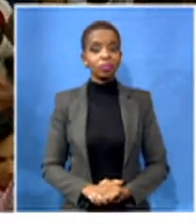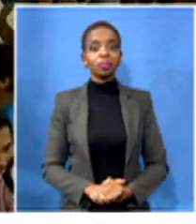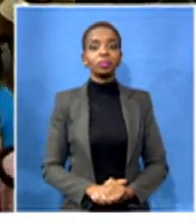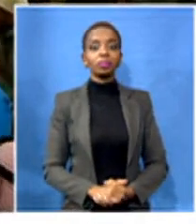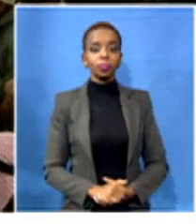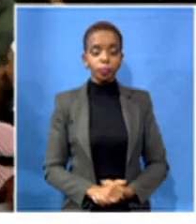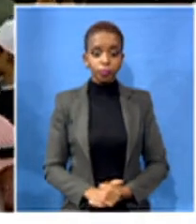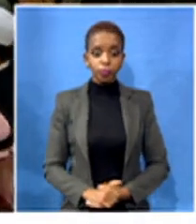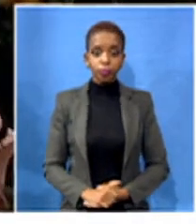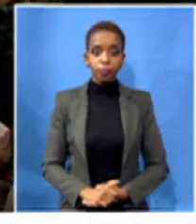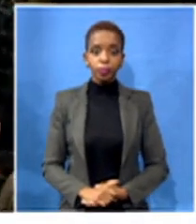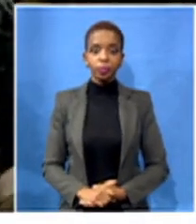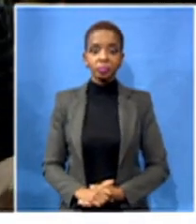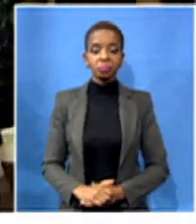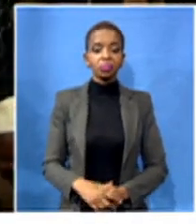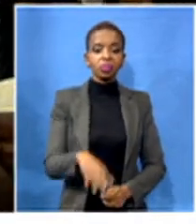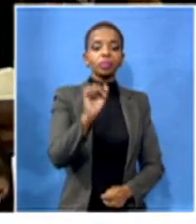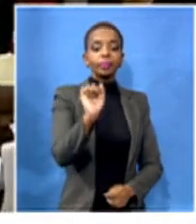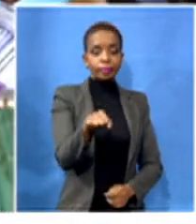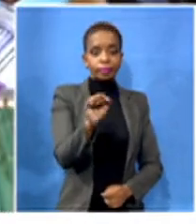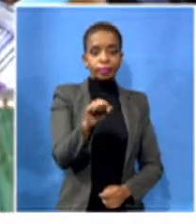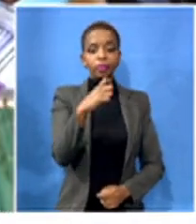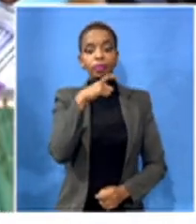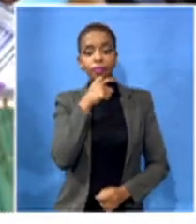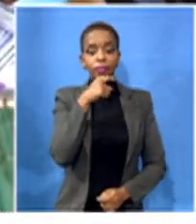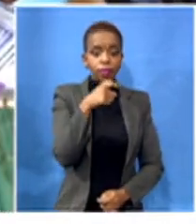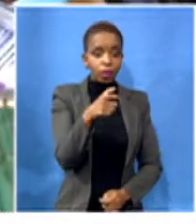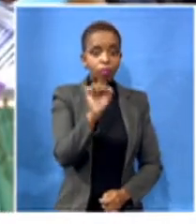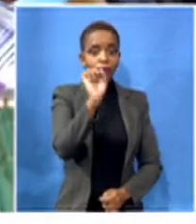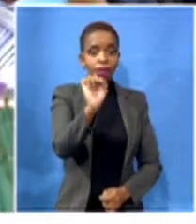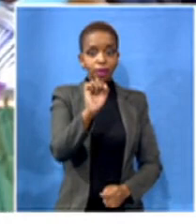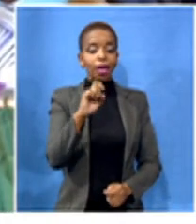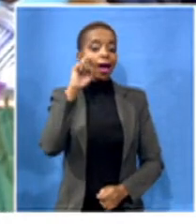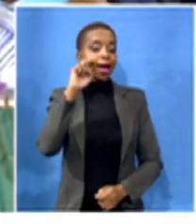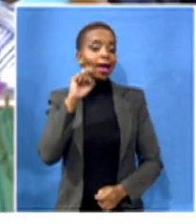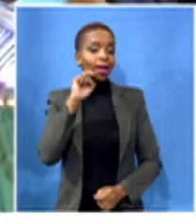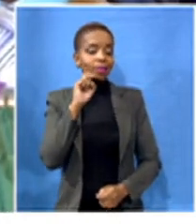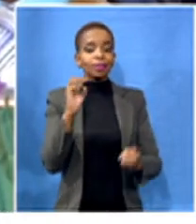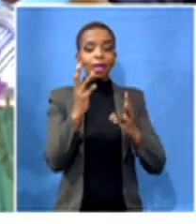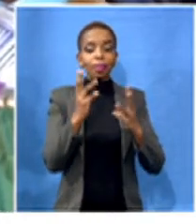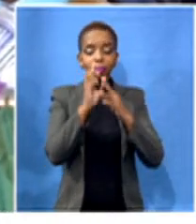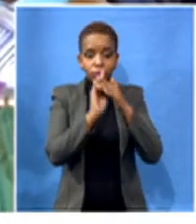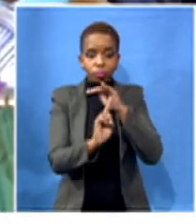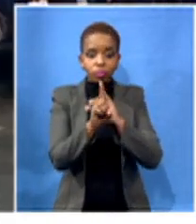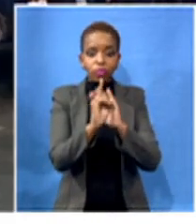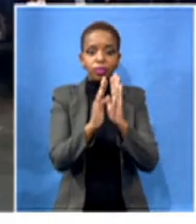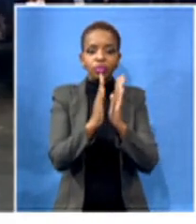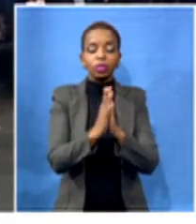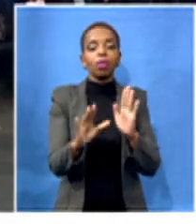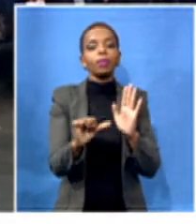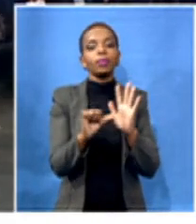Yes, ideally, your comment about the age of the congregants is very important.